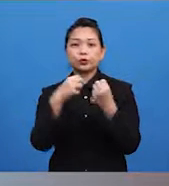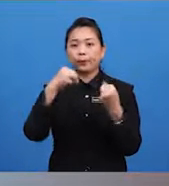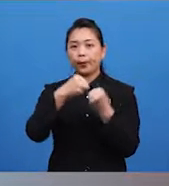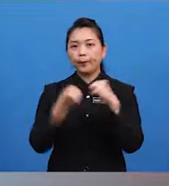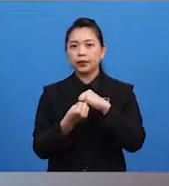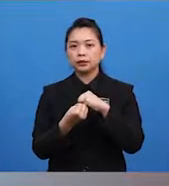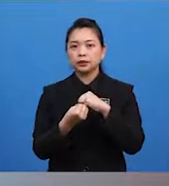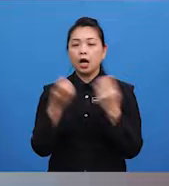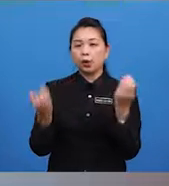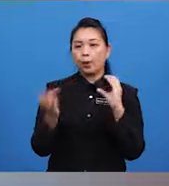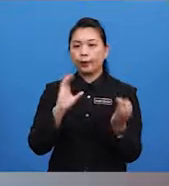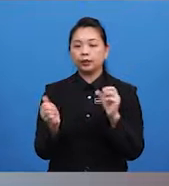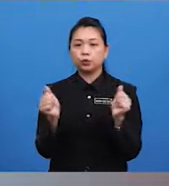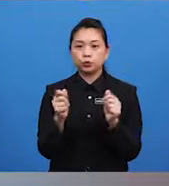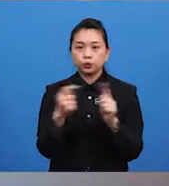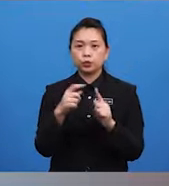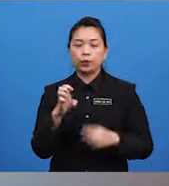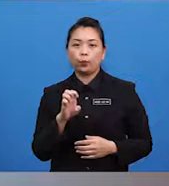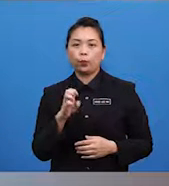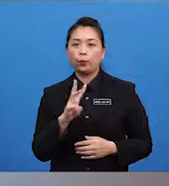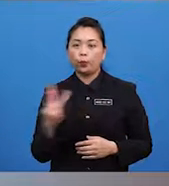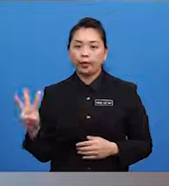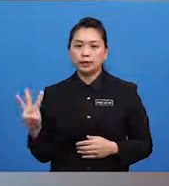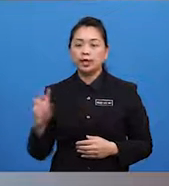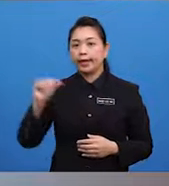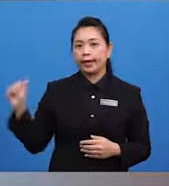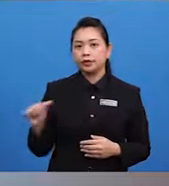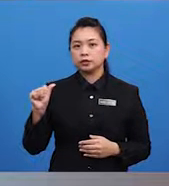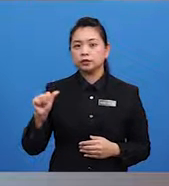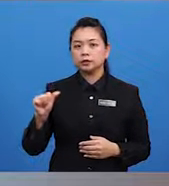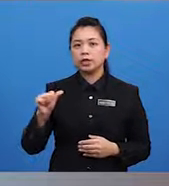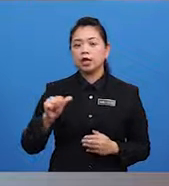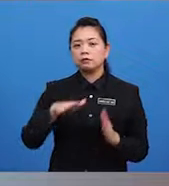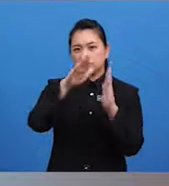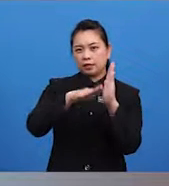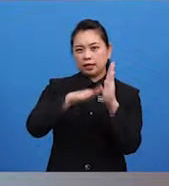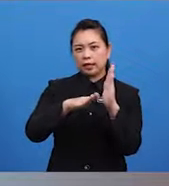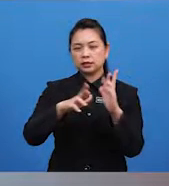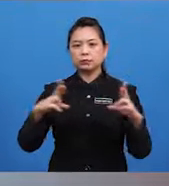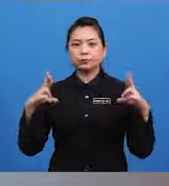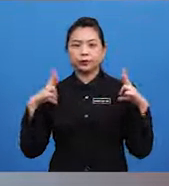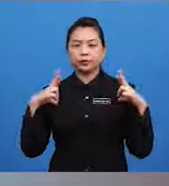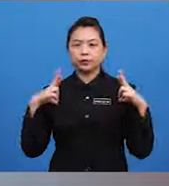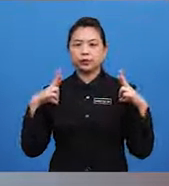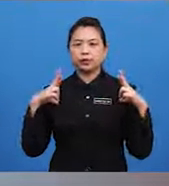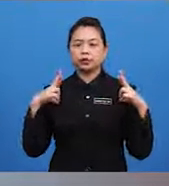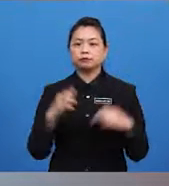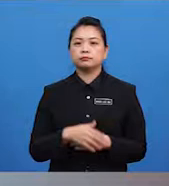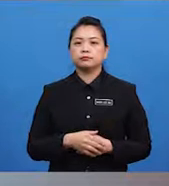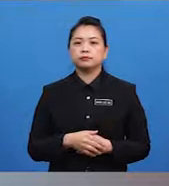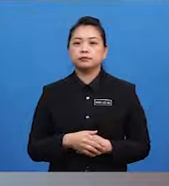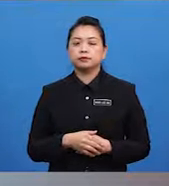Compared with the West, Asian countries have invested less in pensions and other forms of social protection on